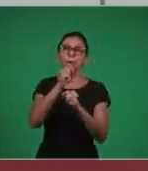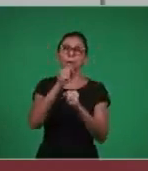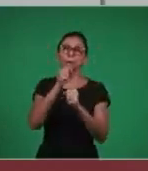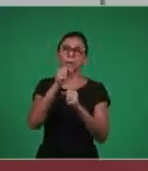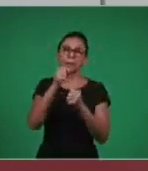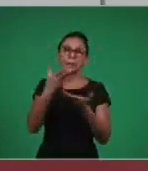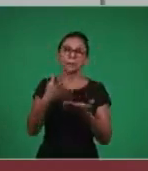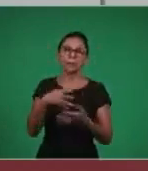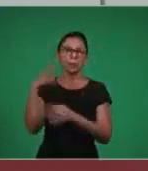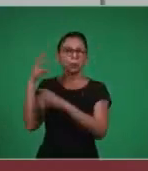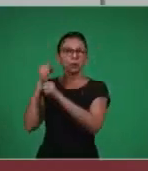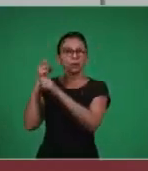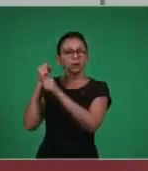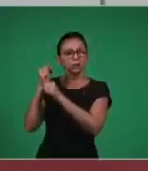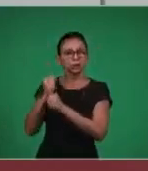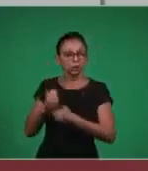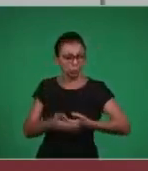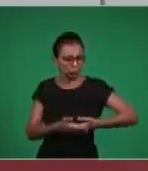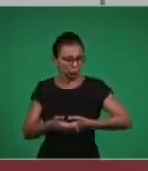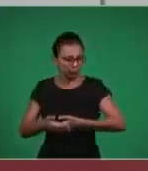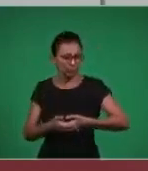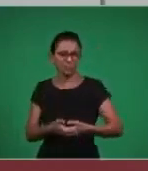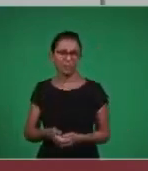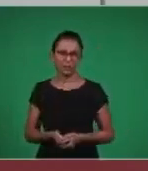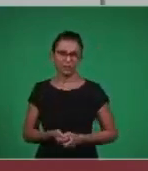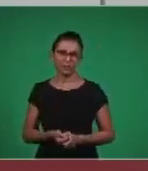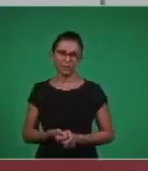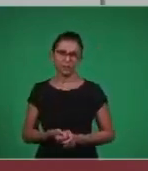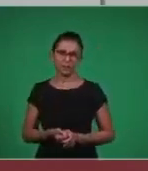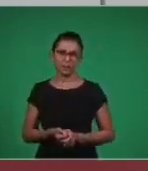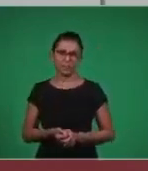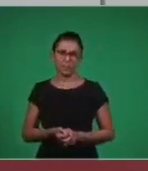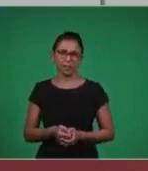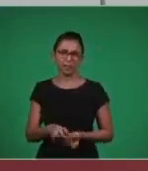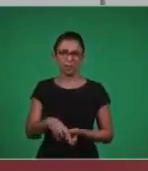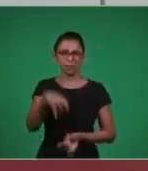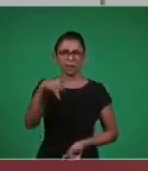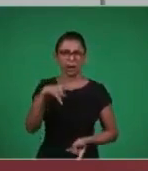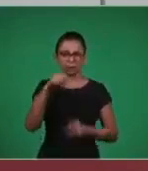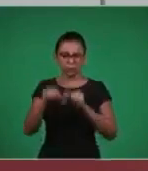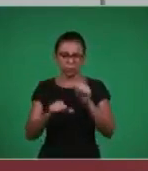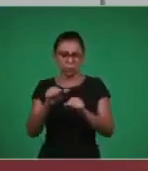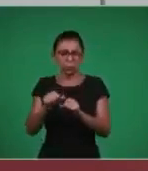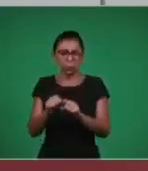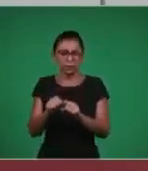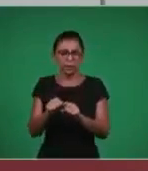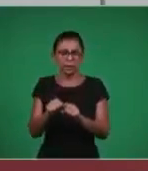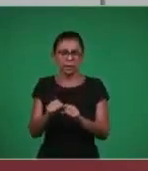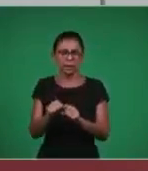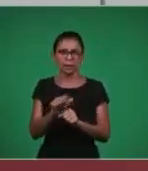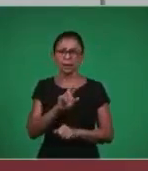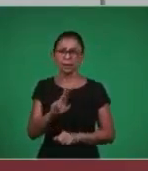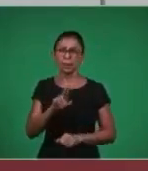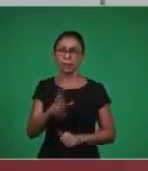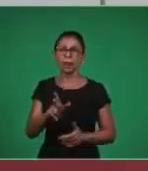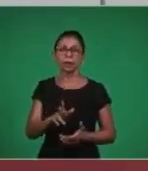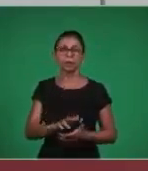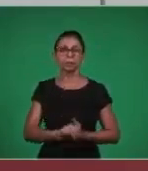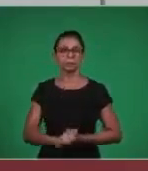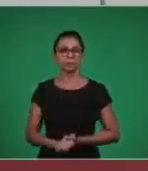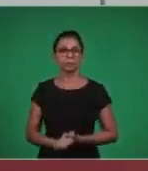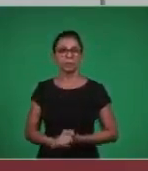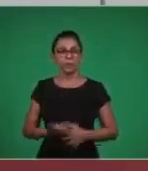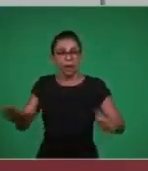for the children in early dawn, or to pay the bills, or changing diapers, or making food, or